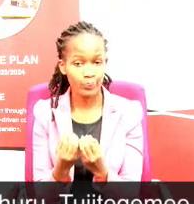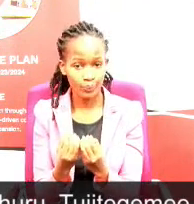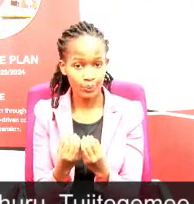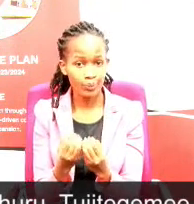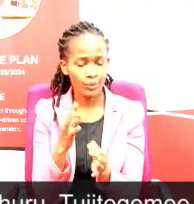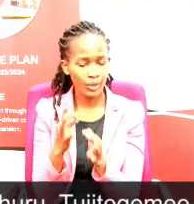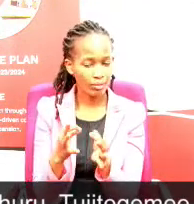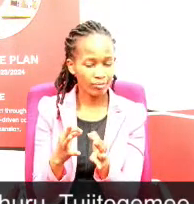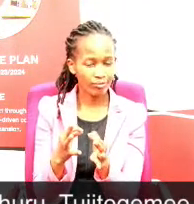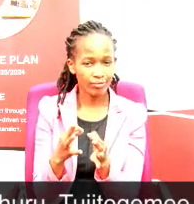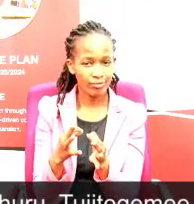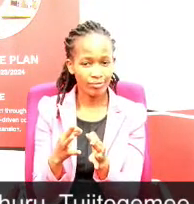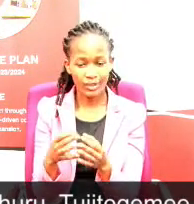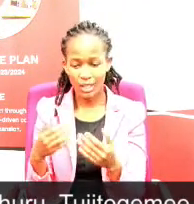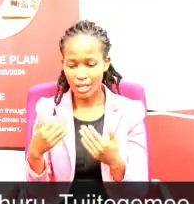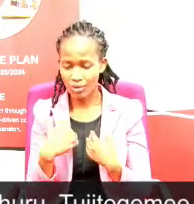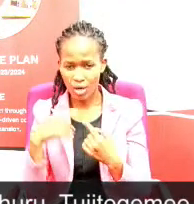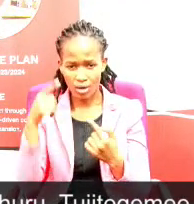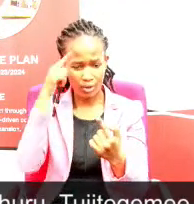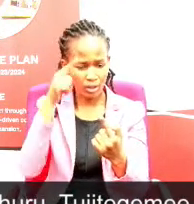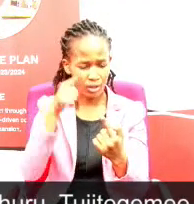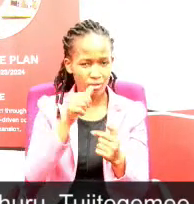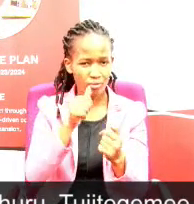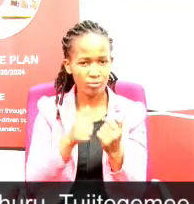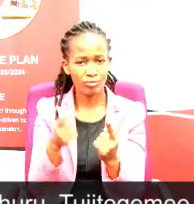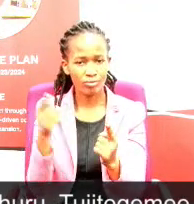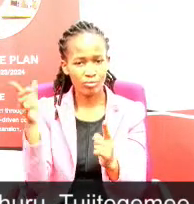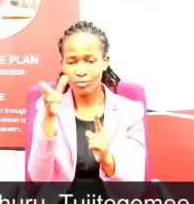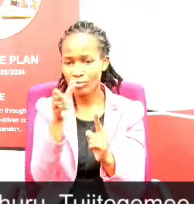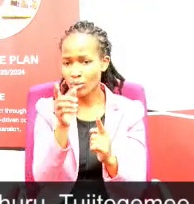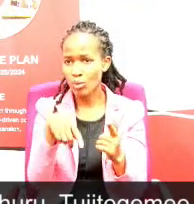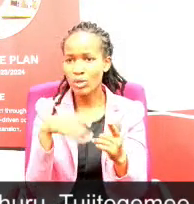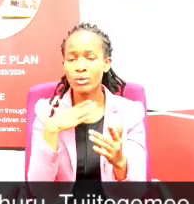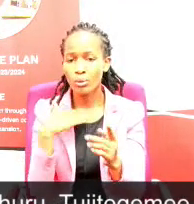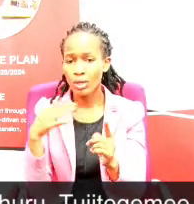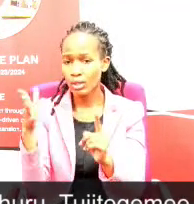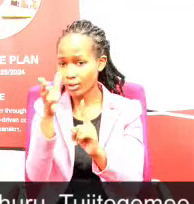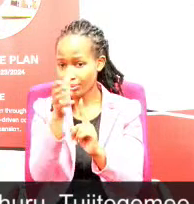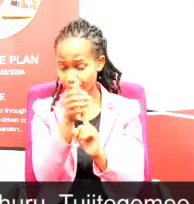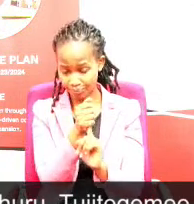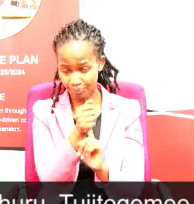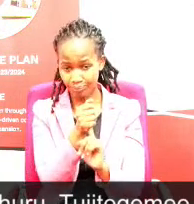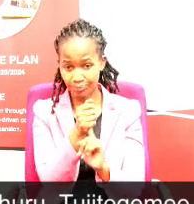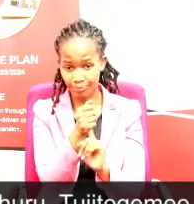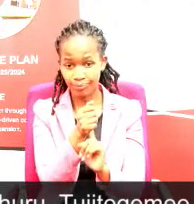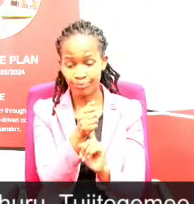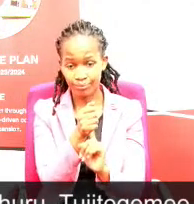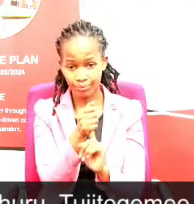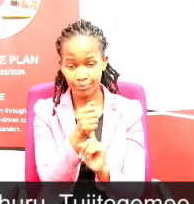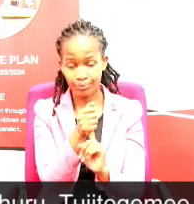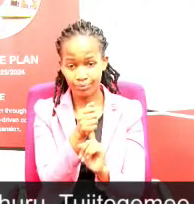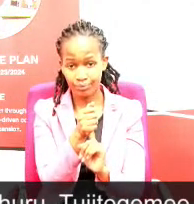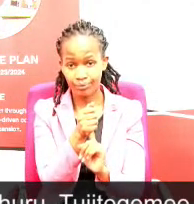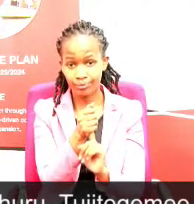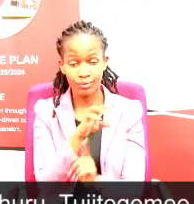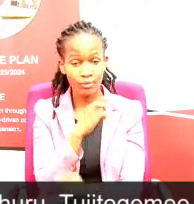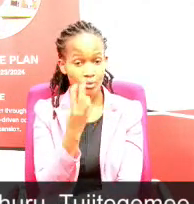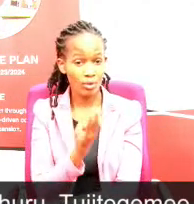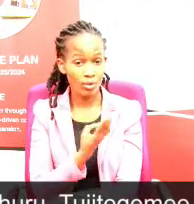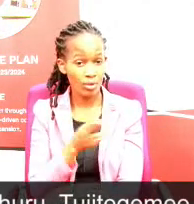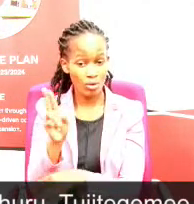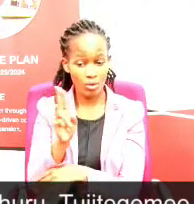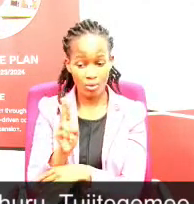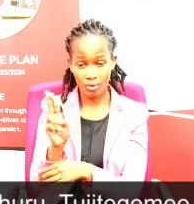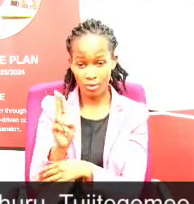So if we delve into now the goals, the objectives, and the expected strategic outcomes, we